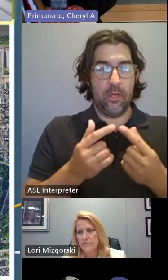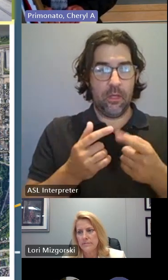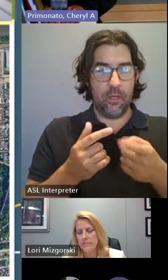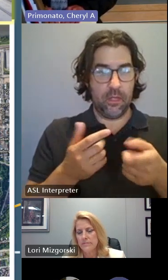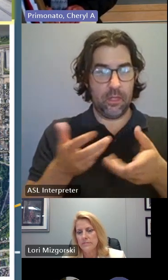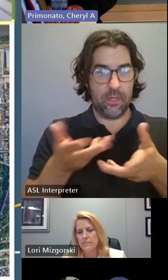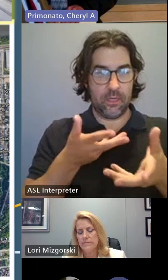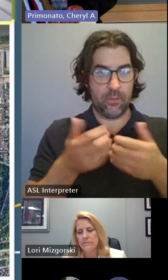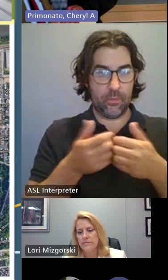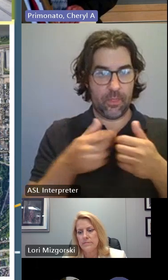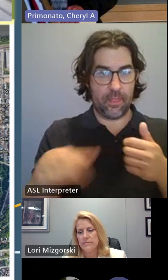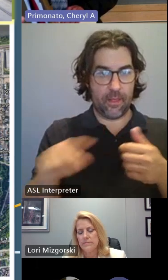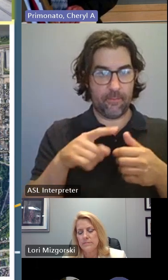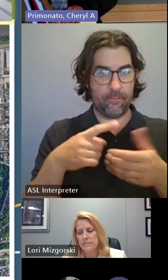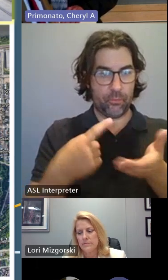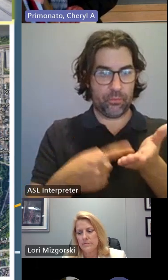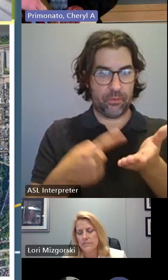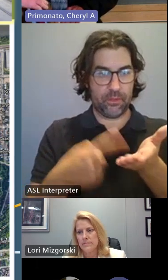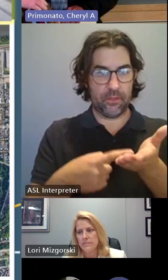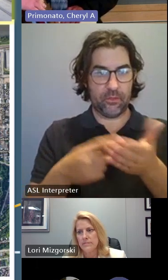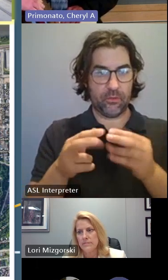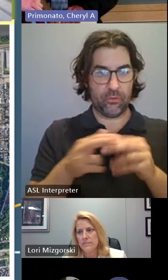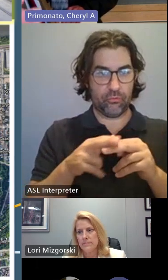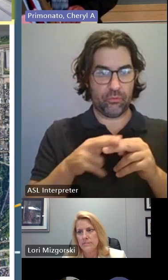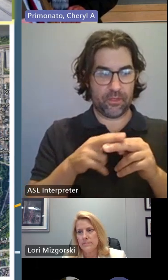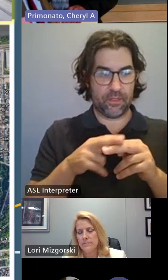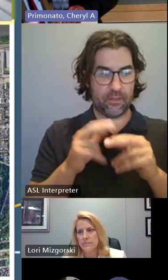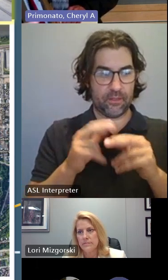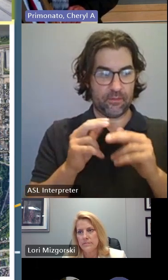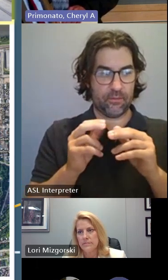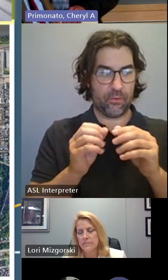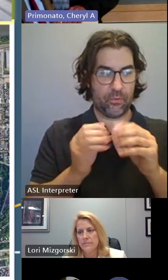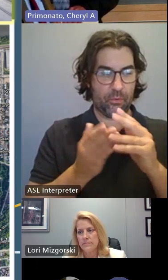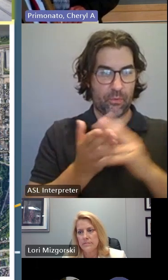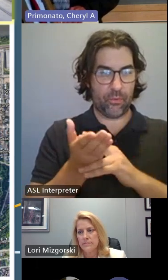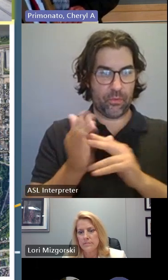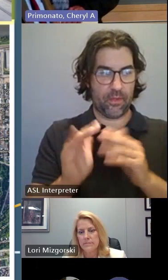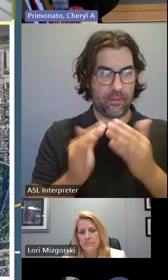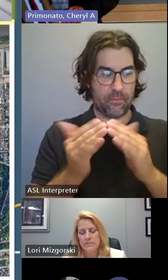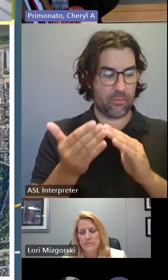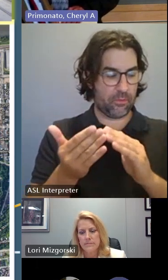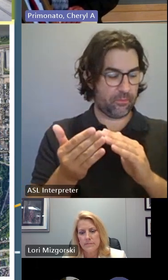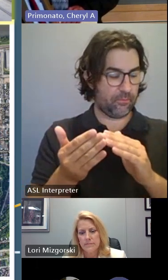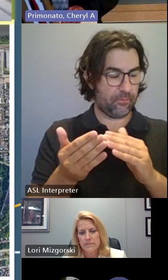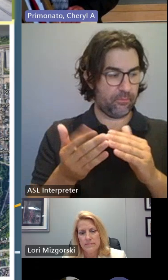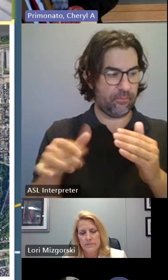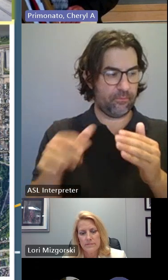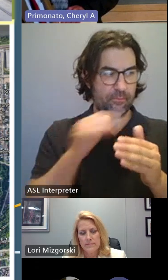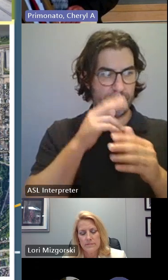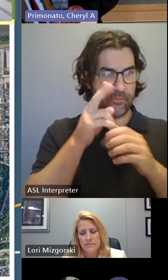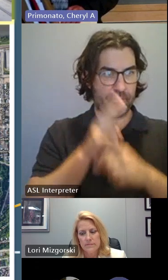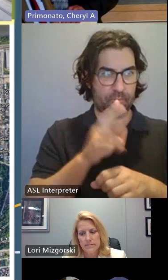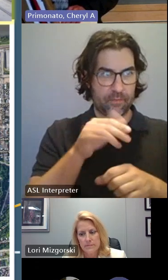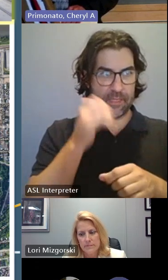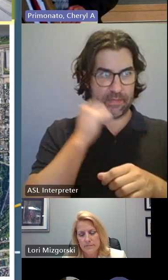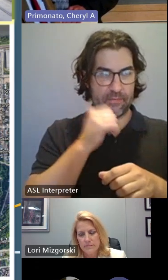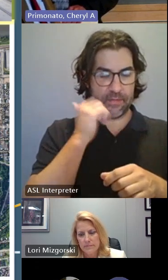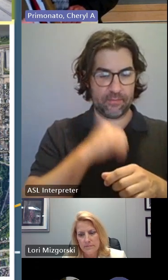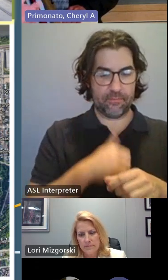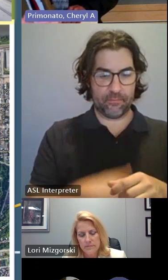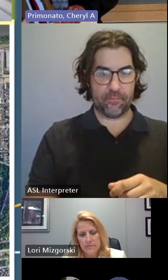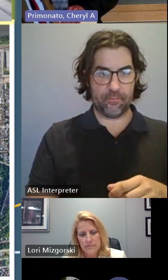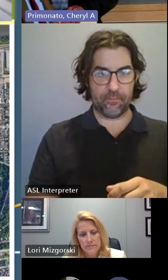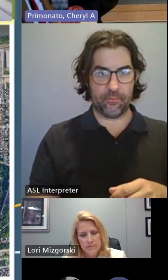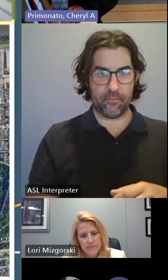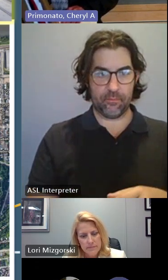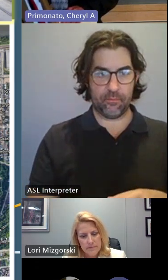engaging with too, just to discuss the train now going through that community where they're not used to that every single day. But of